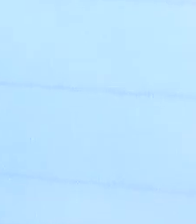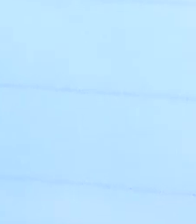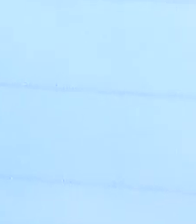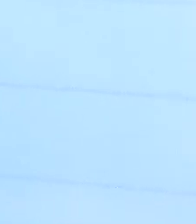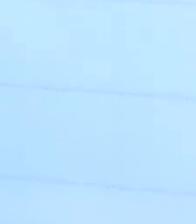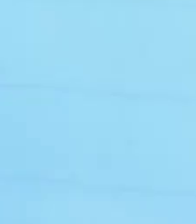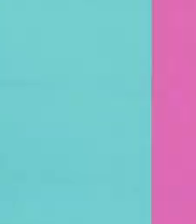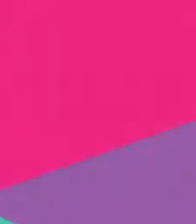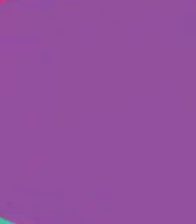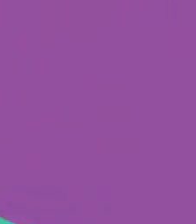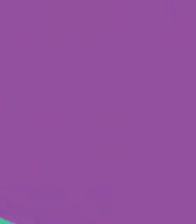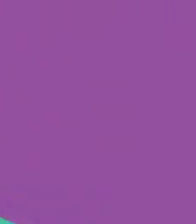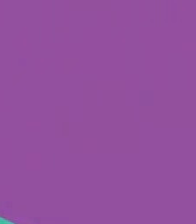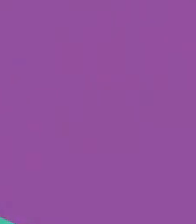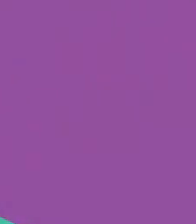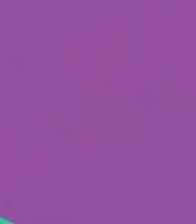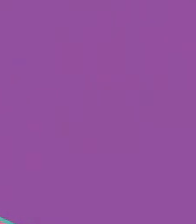Teacher.